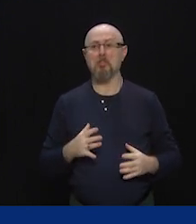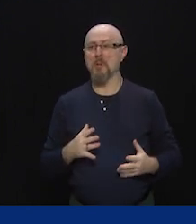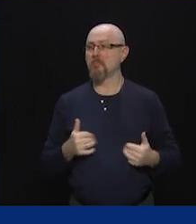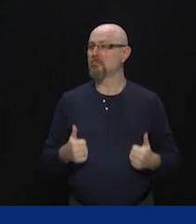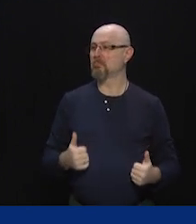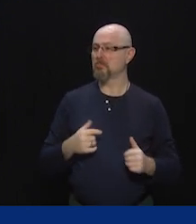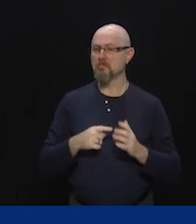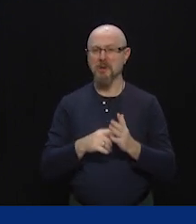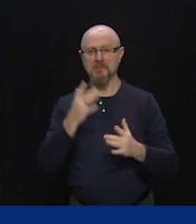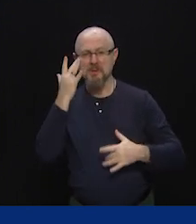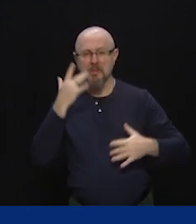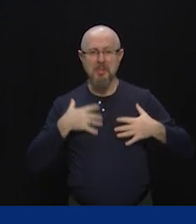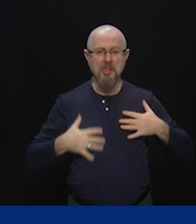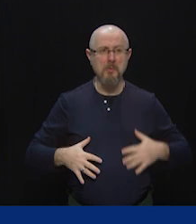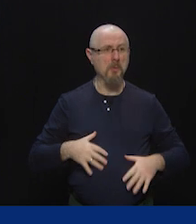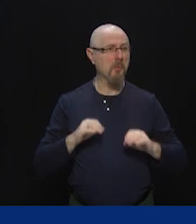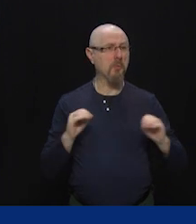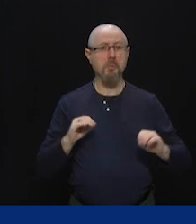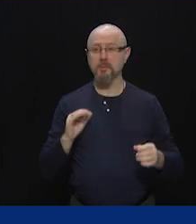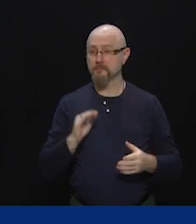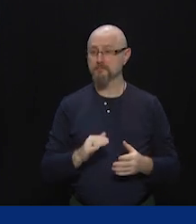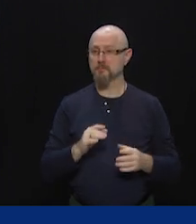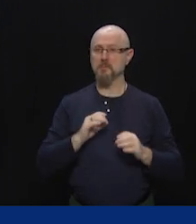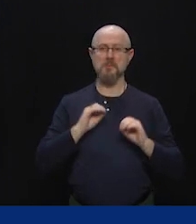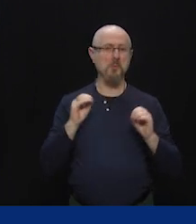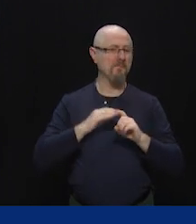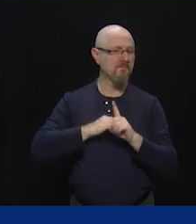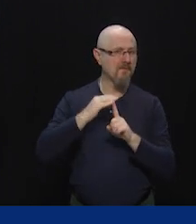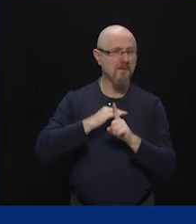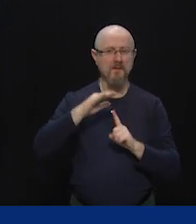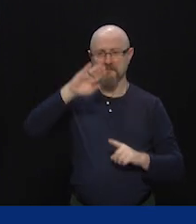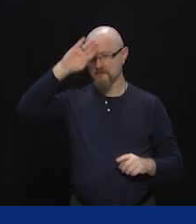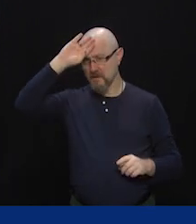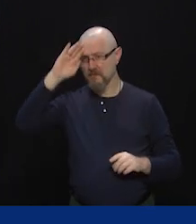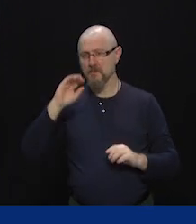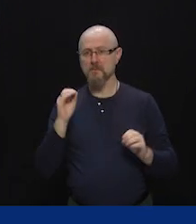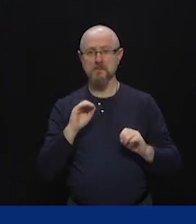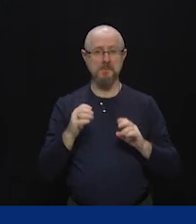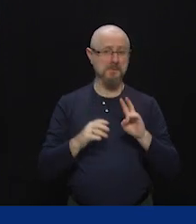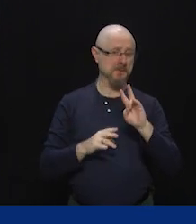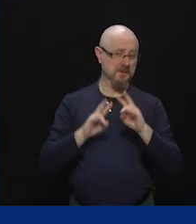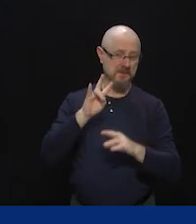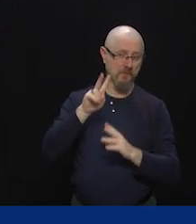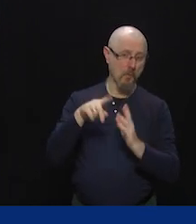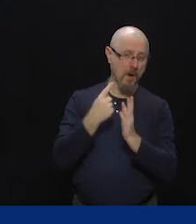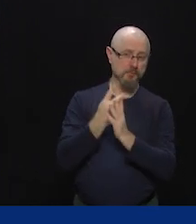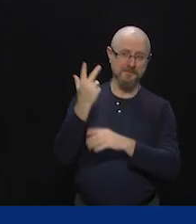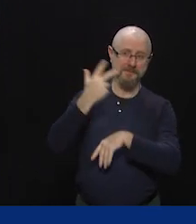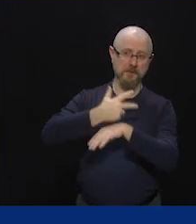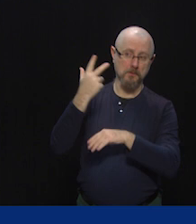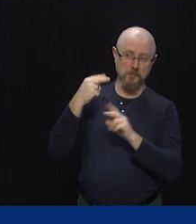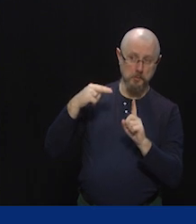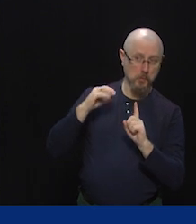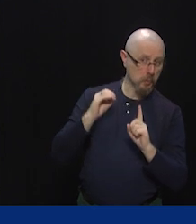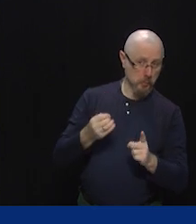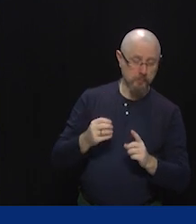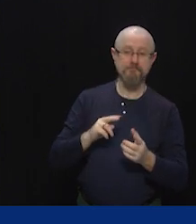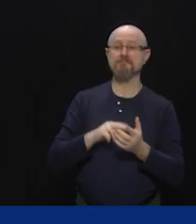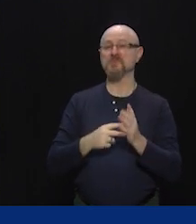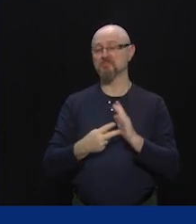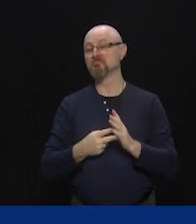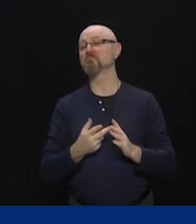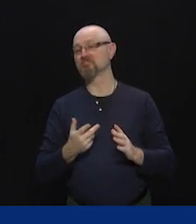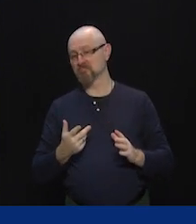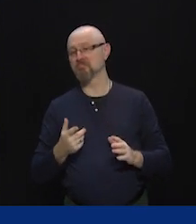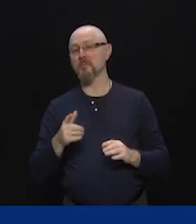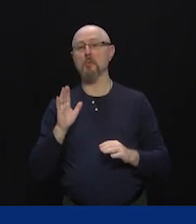resolving and have not had a fever for 72 hours. They will wear a